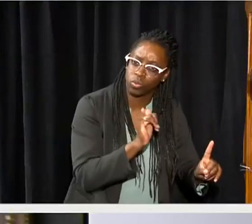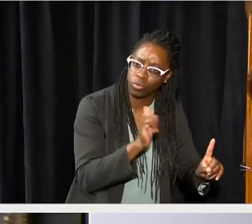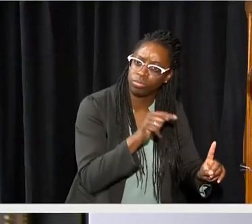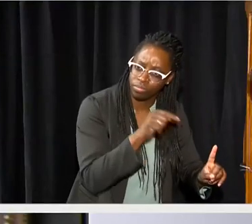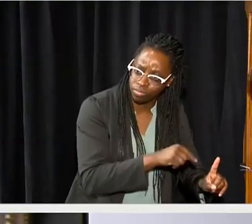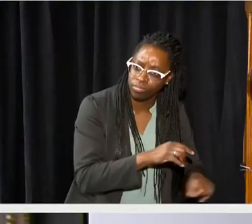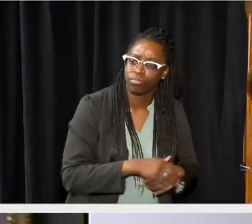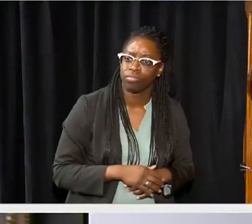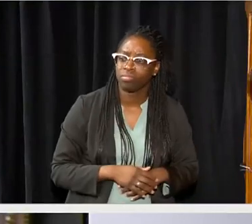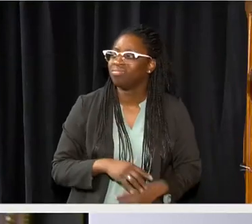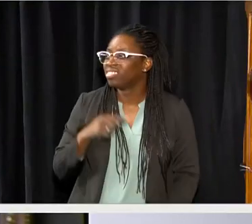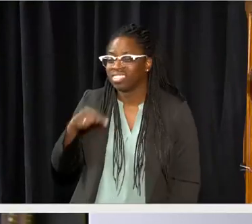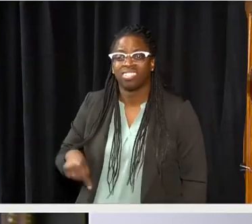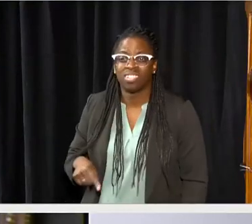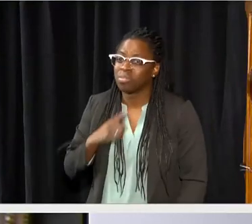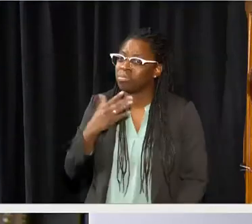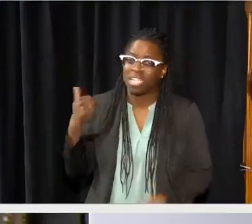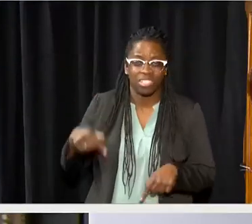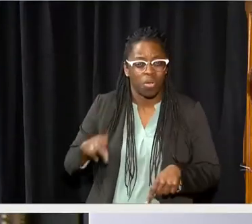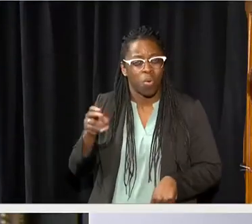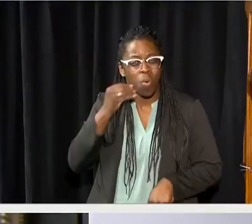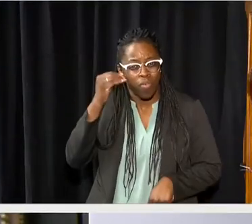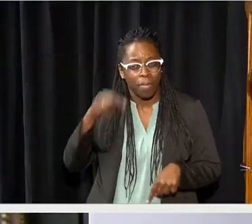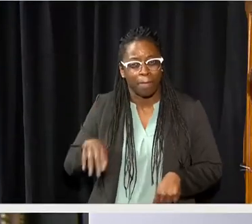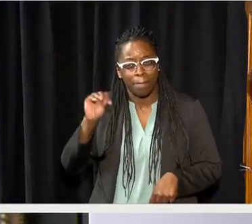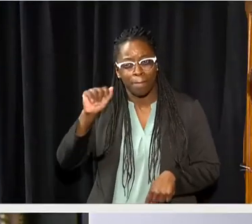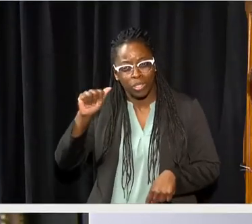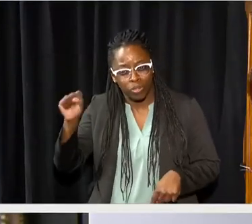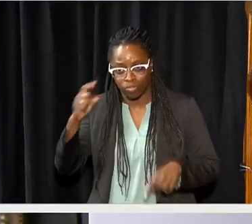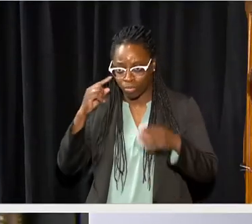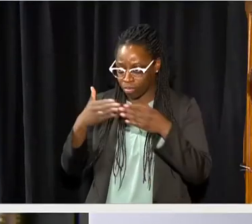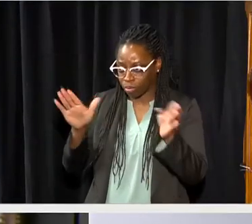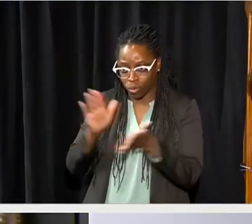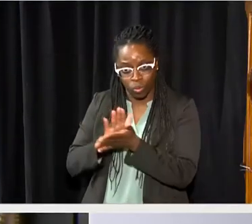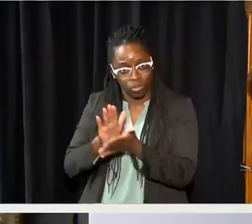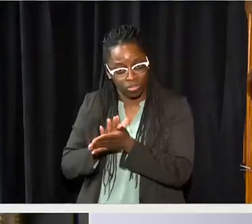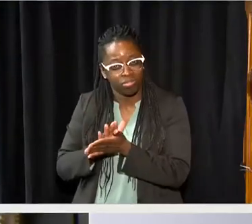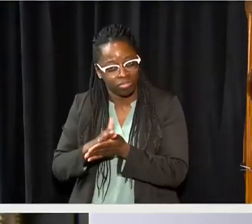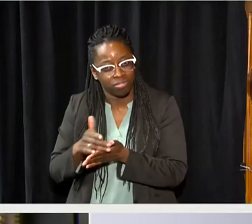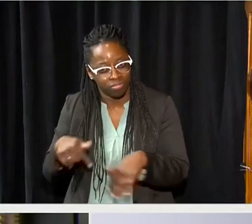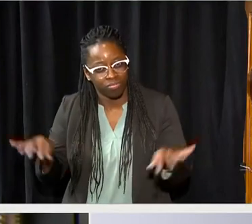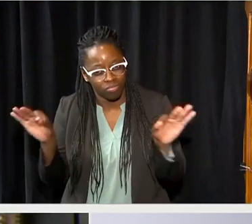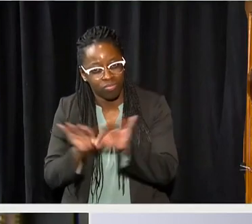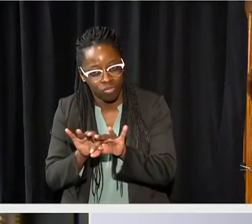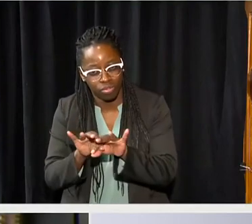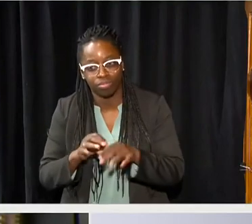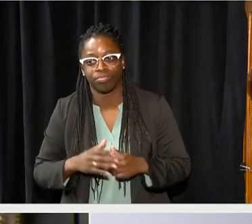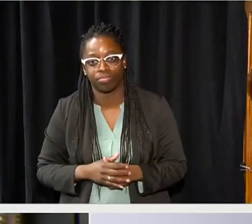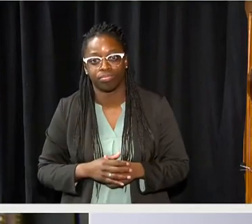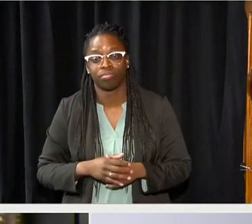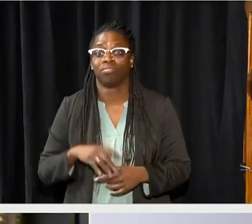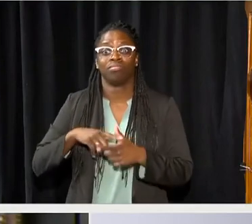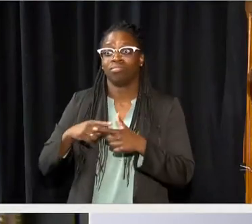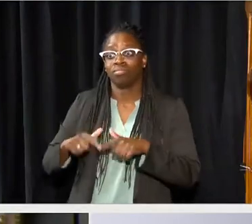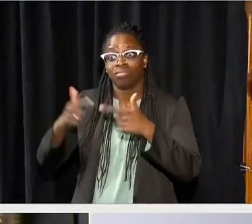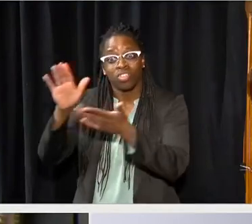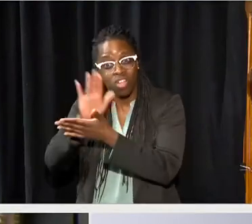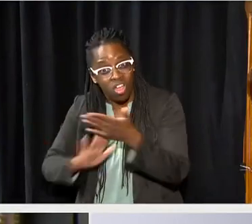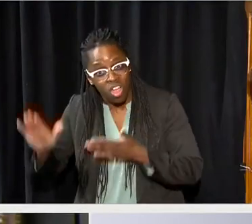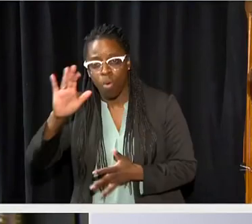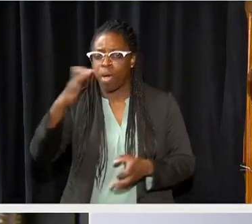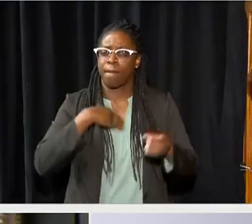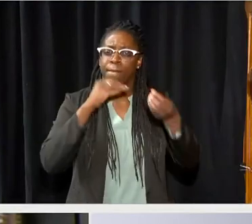Massachusetts, we're home to the first public school, the first college, the first library, and I want us first